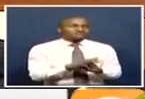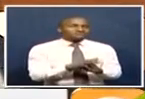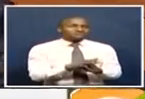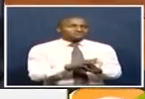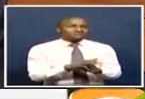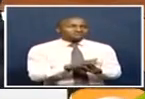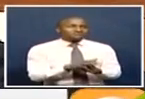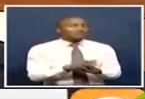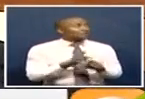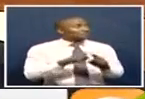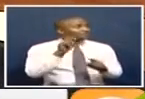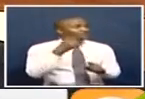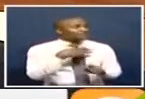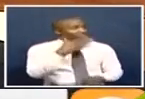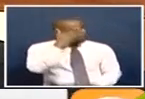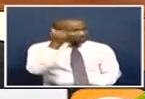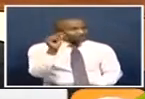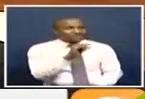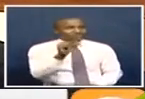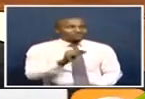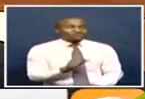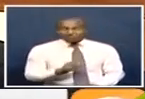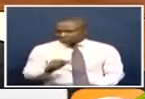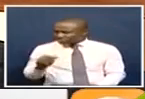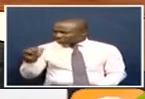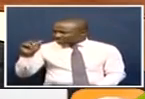Waiguru? But Kenyans, you know, they forget very quickly. Can she beat Waiguru?